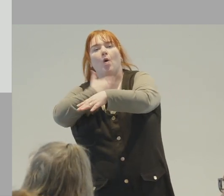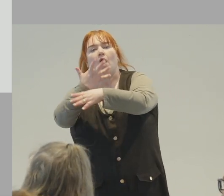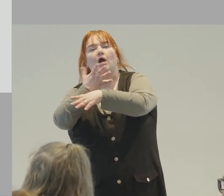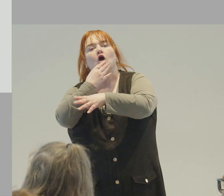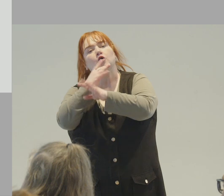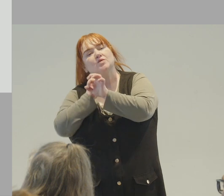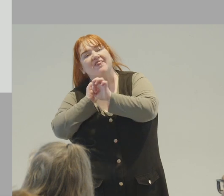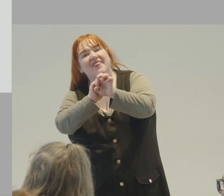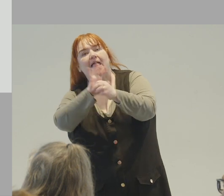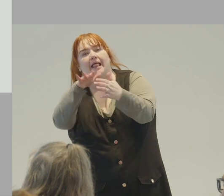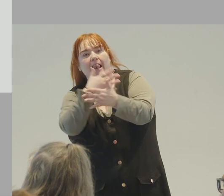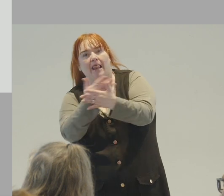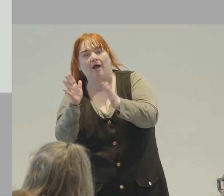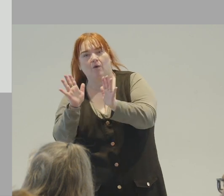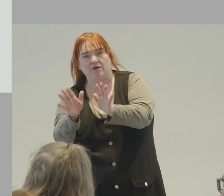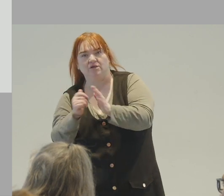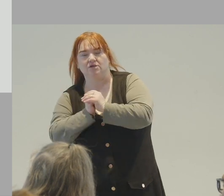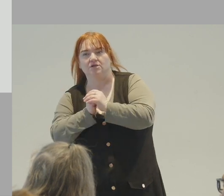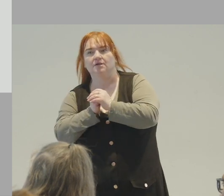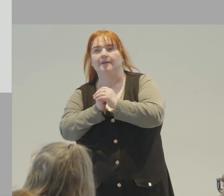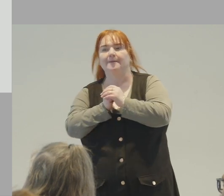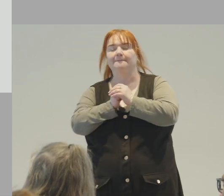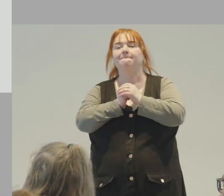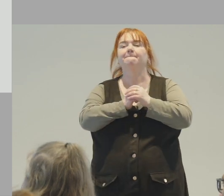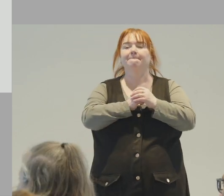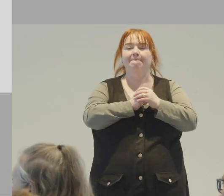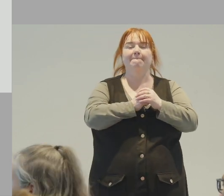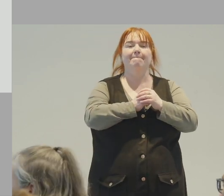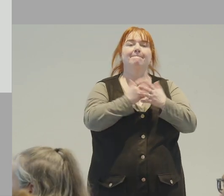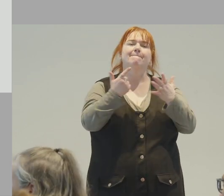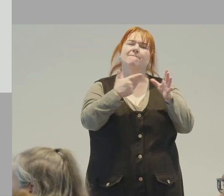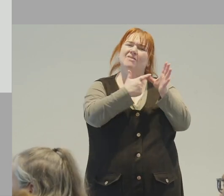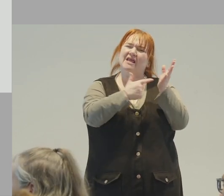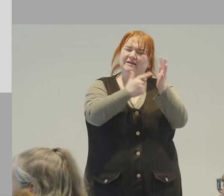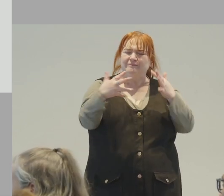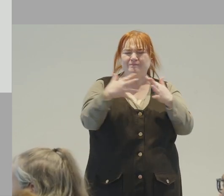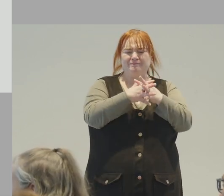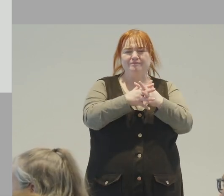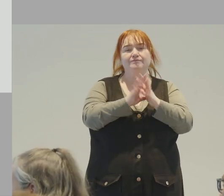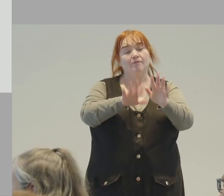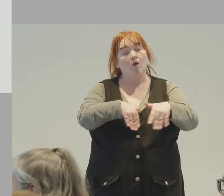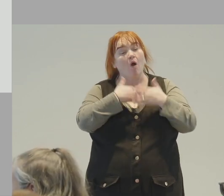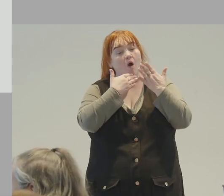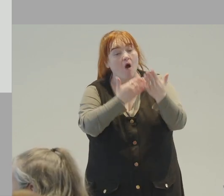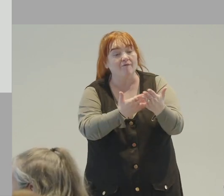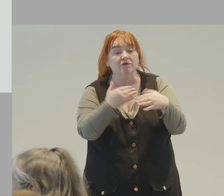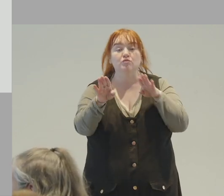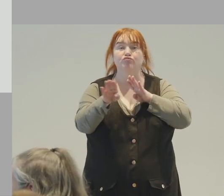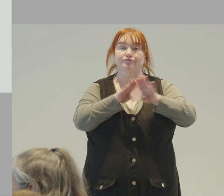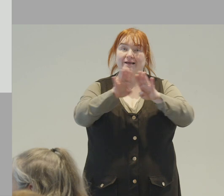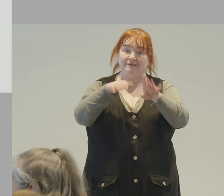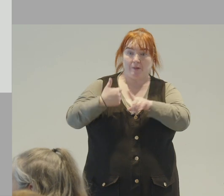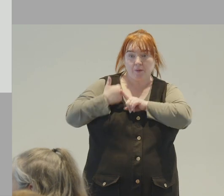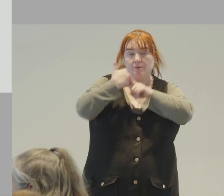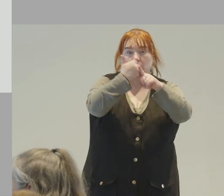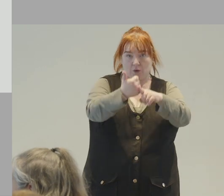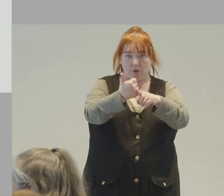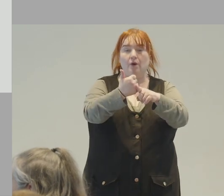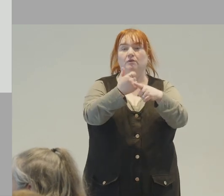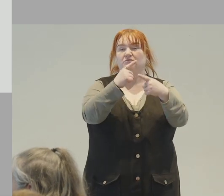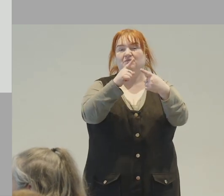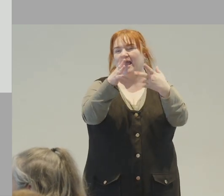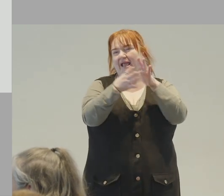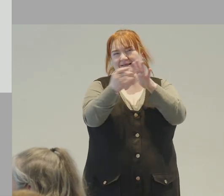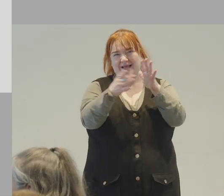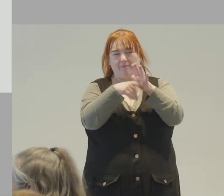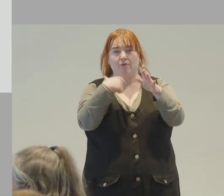What can Access to Work support? It can give you practical support with work. So you can get a support